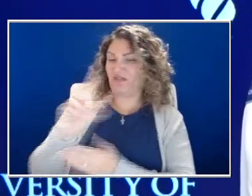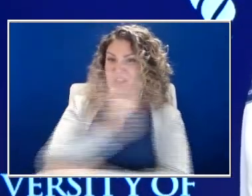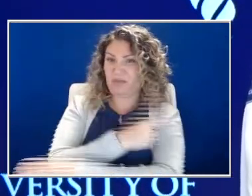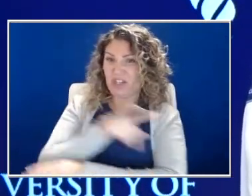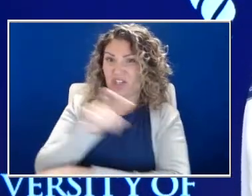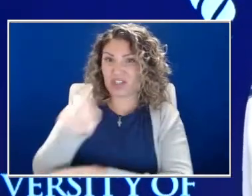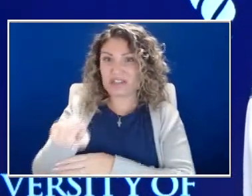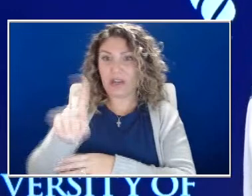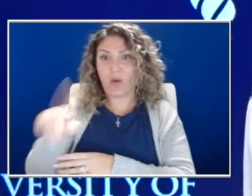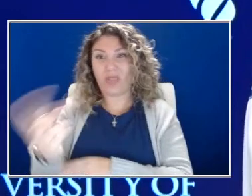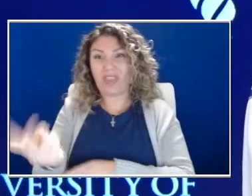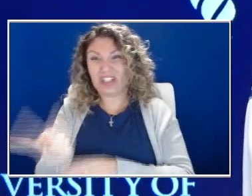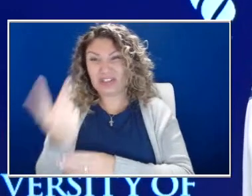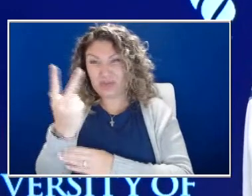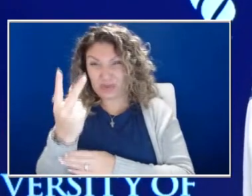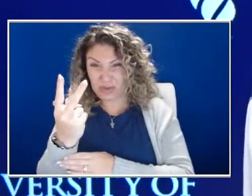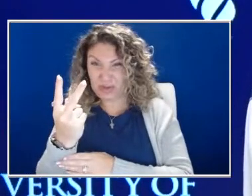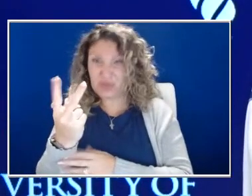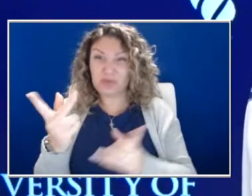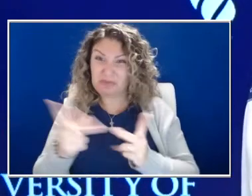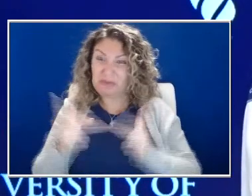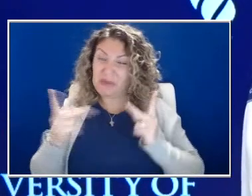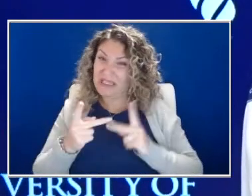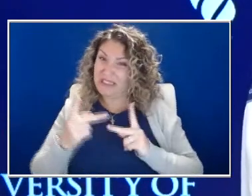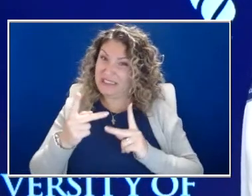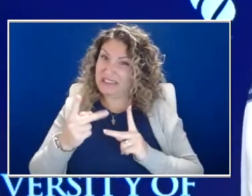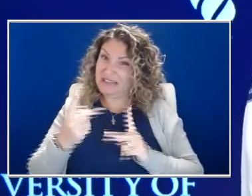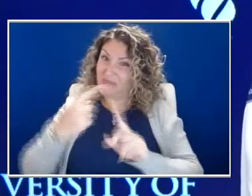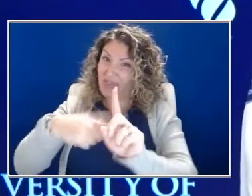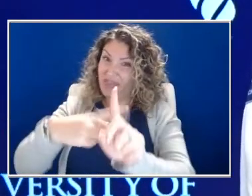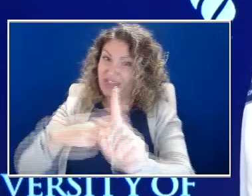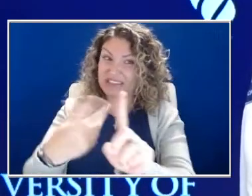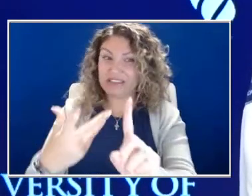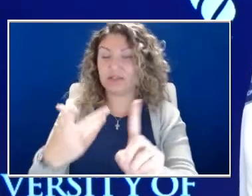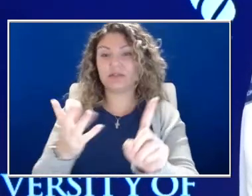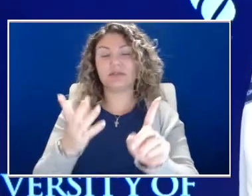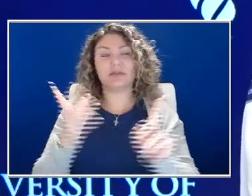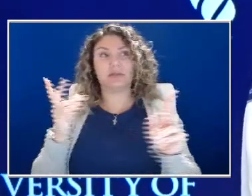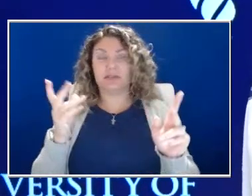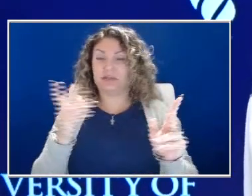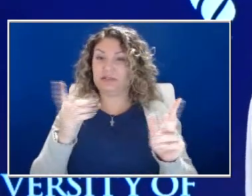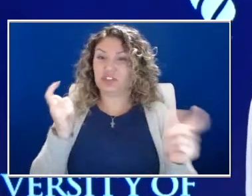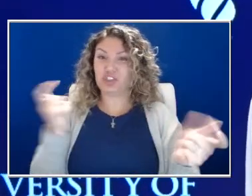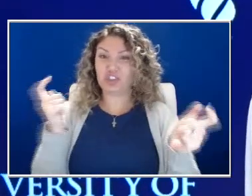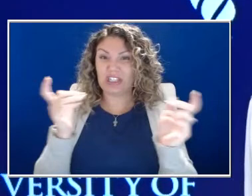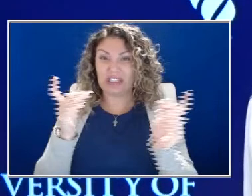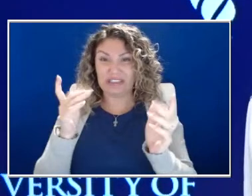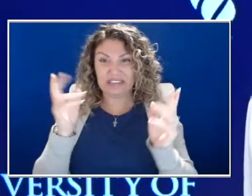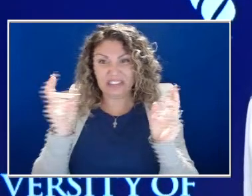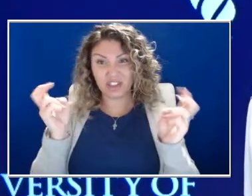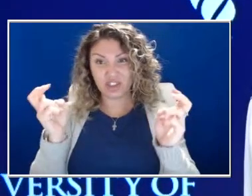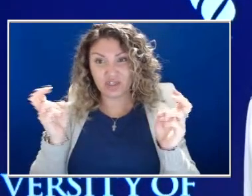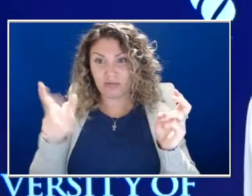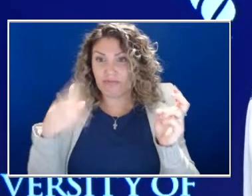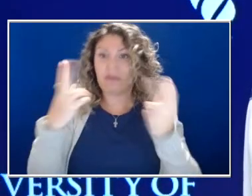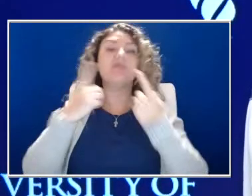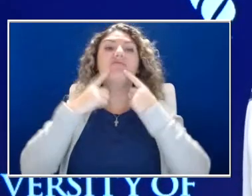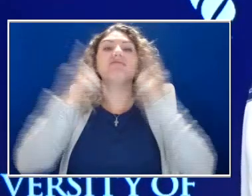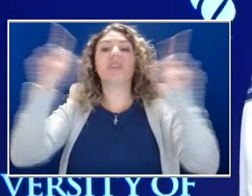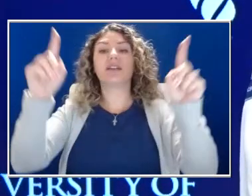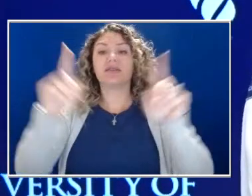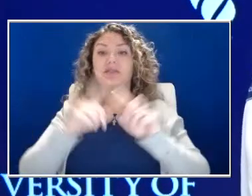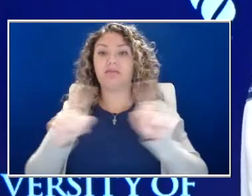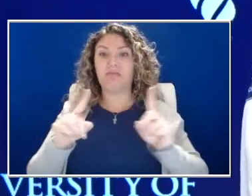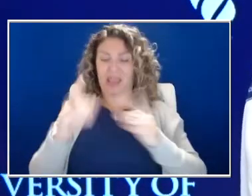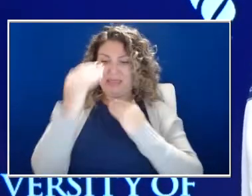monthly basis. And so this is a critical issue. We have a highly effective therapy in patients in very trying